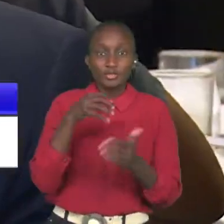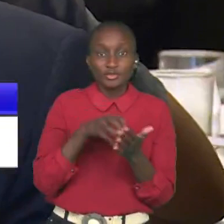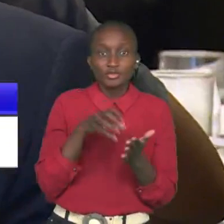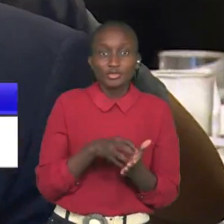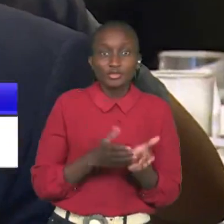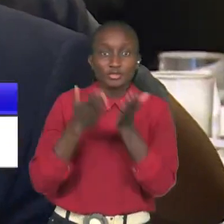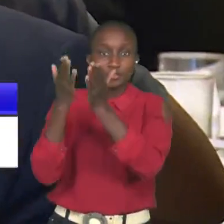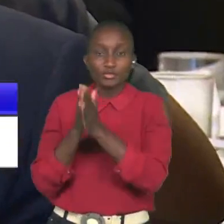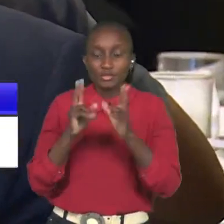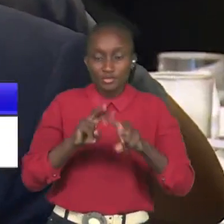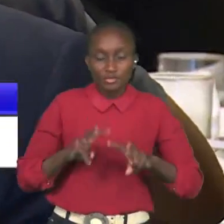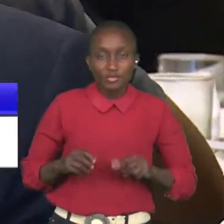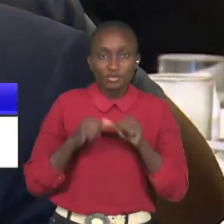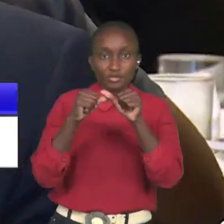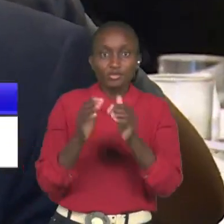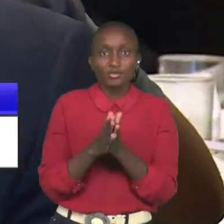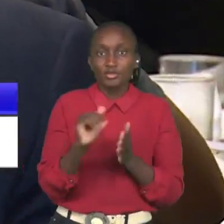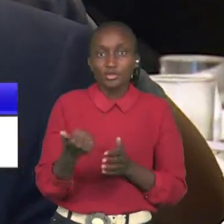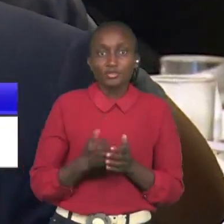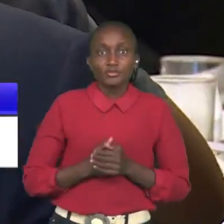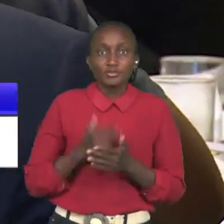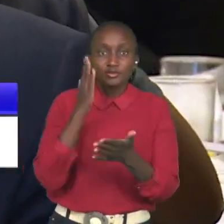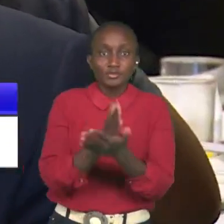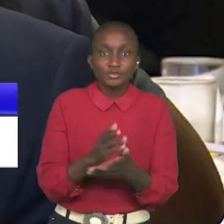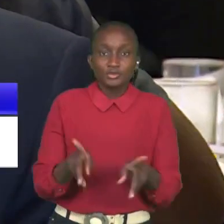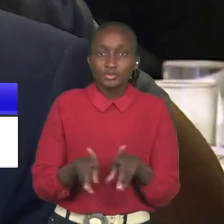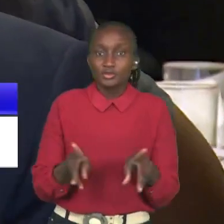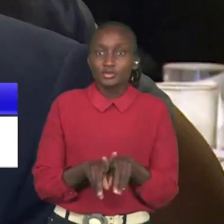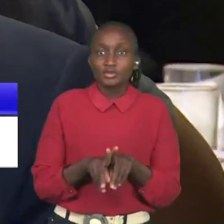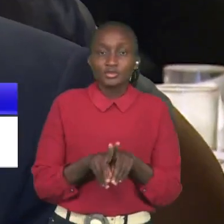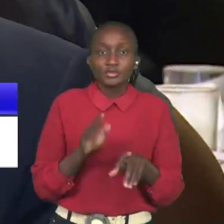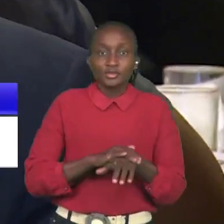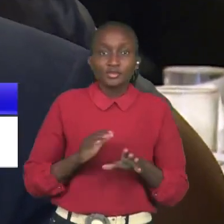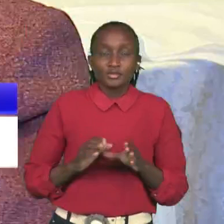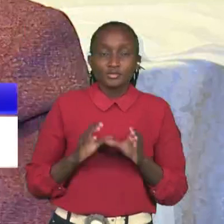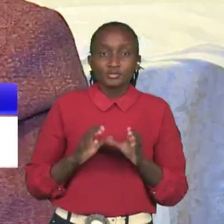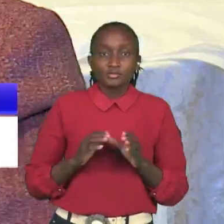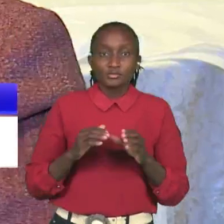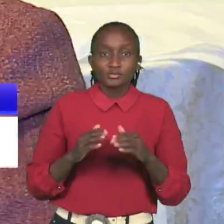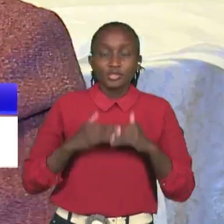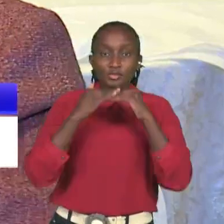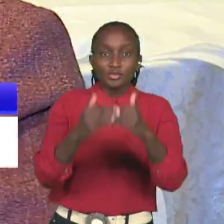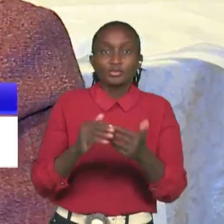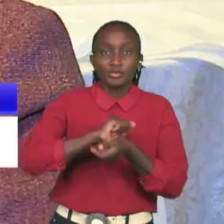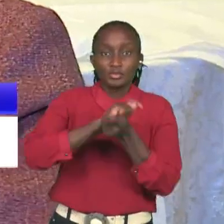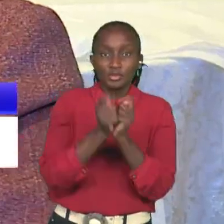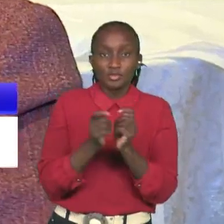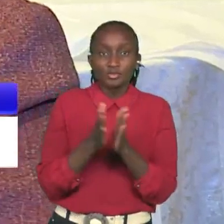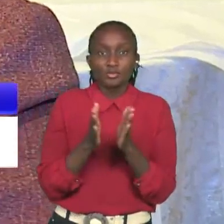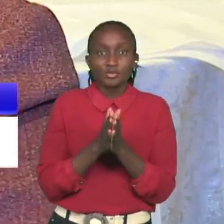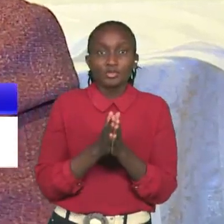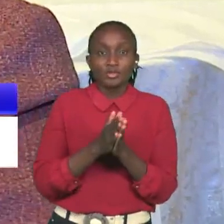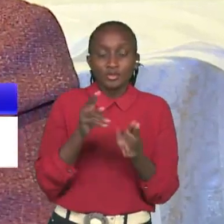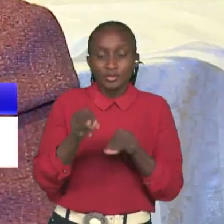in, with investigations ongoing on many others. Emphasis was also laid on advancement of reforms and management of the country's border